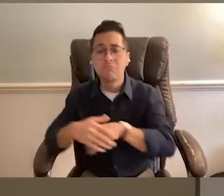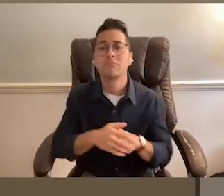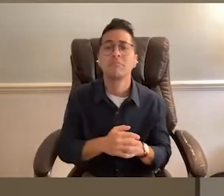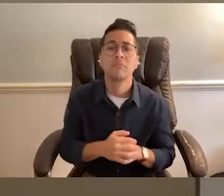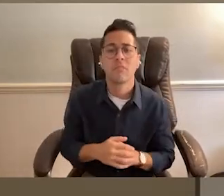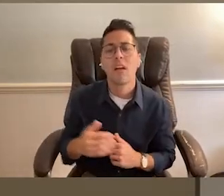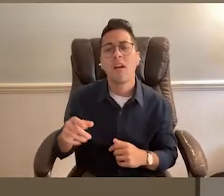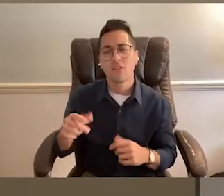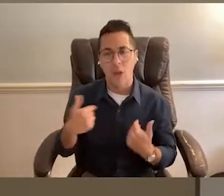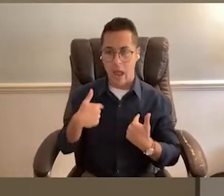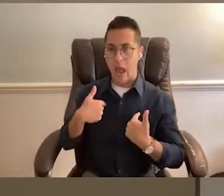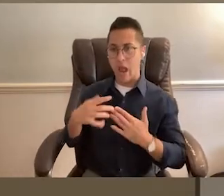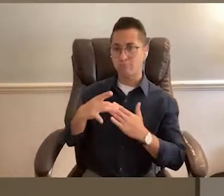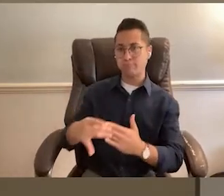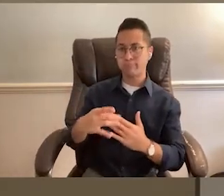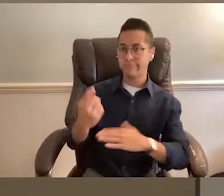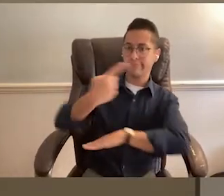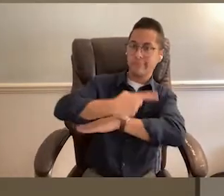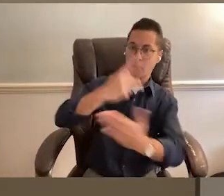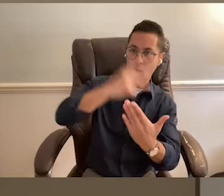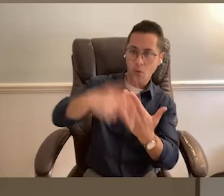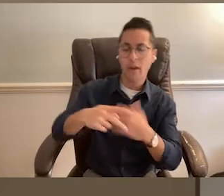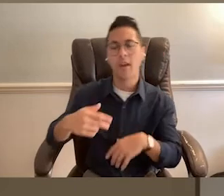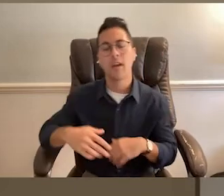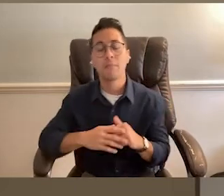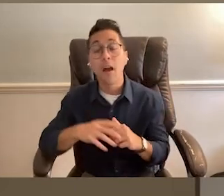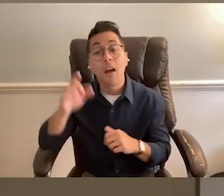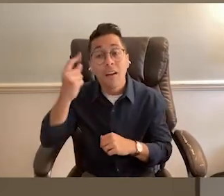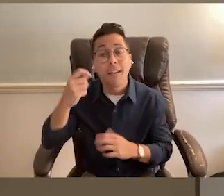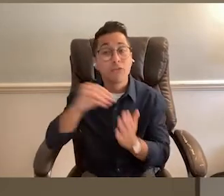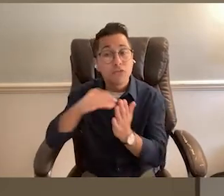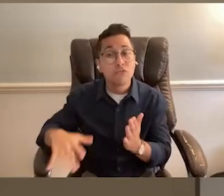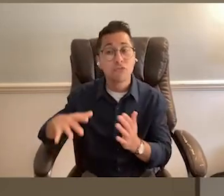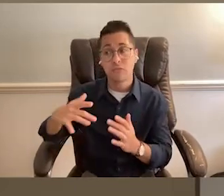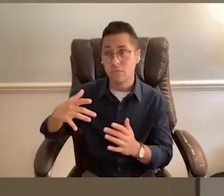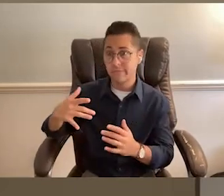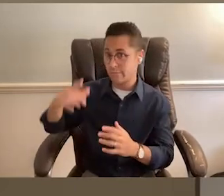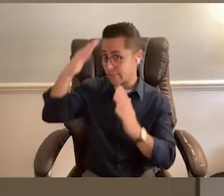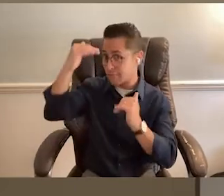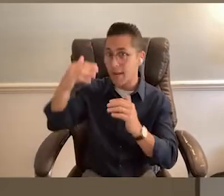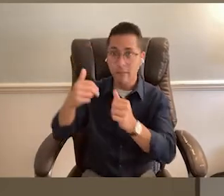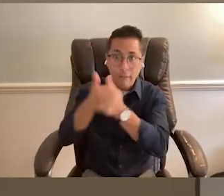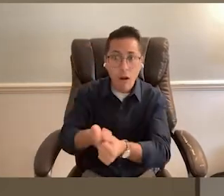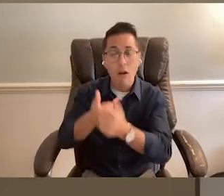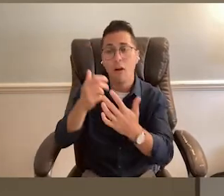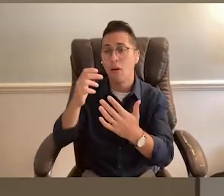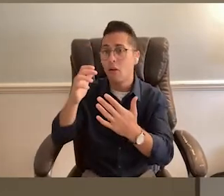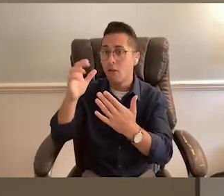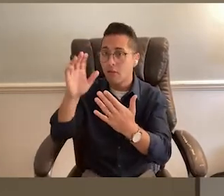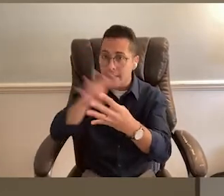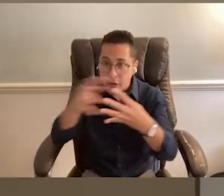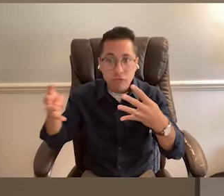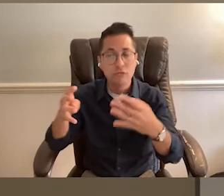So we are very, you make a mistake, this is a place to fail, but it's a safe place to fail. We do